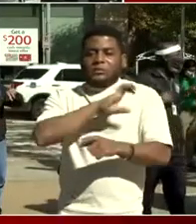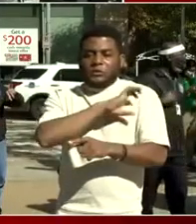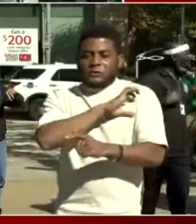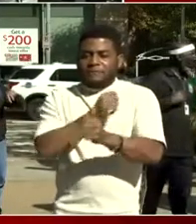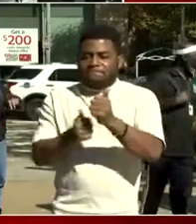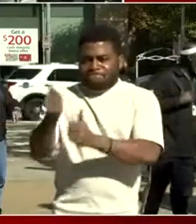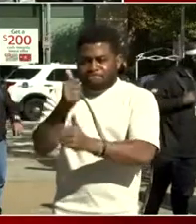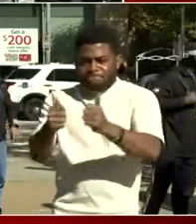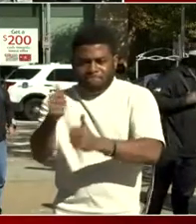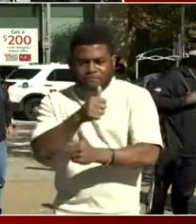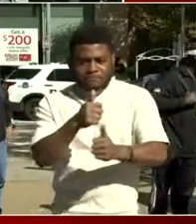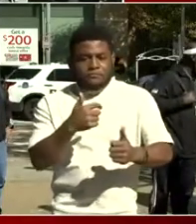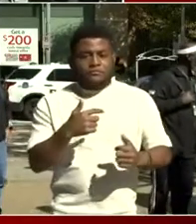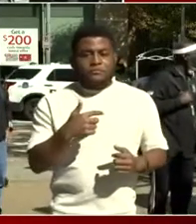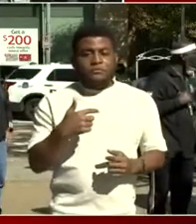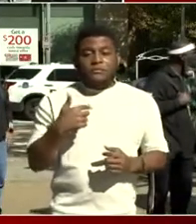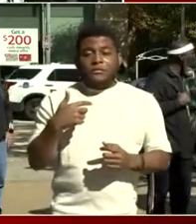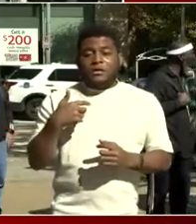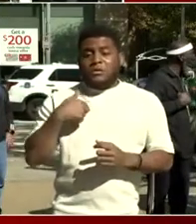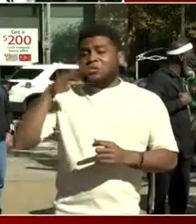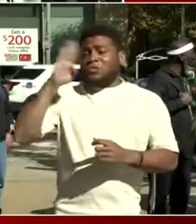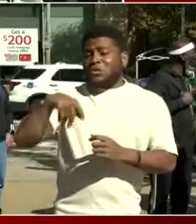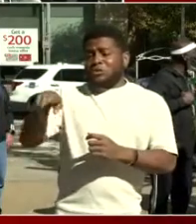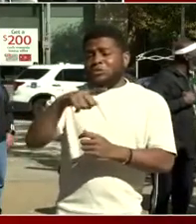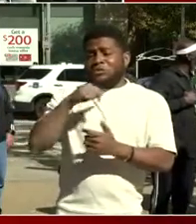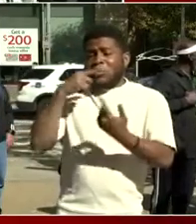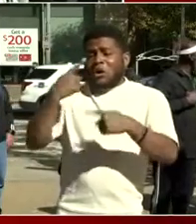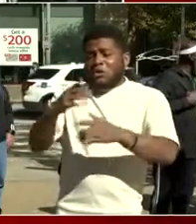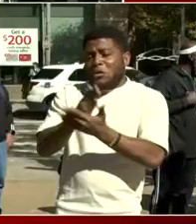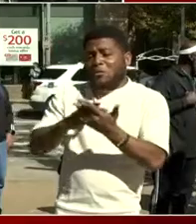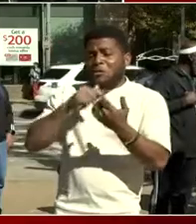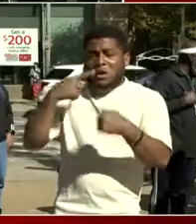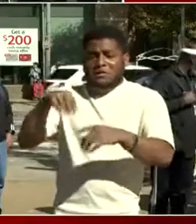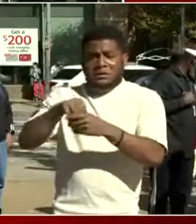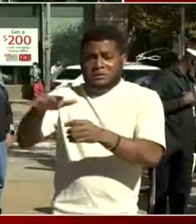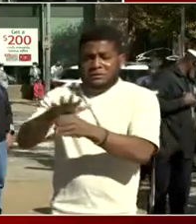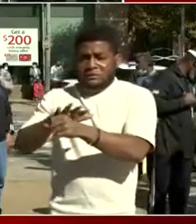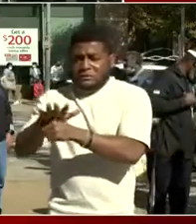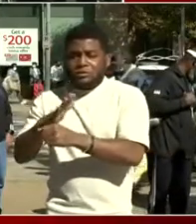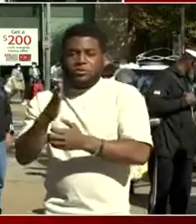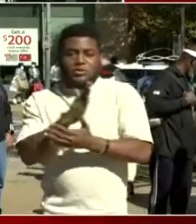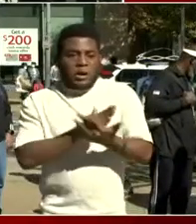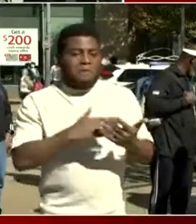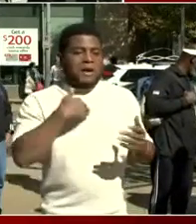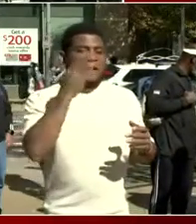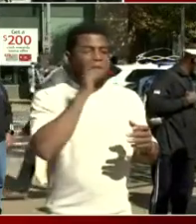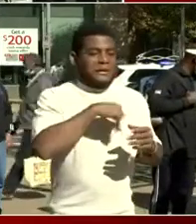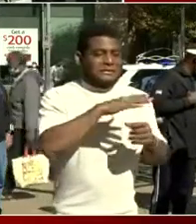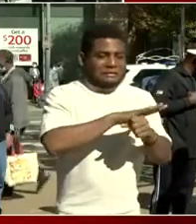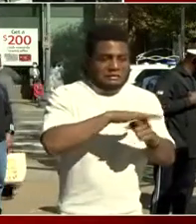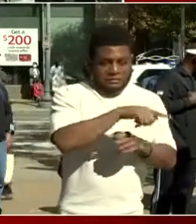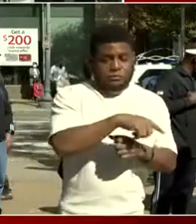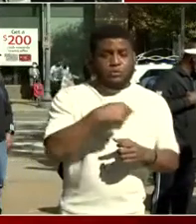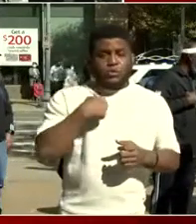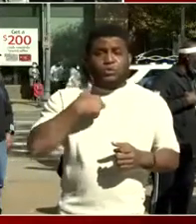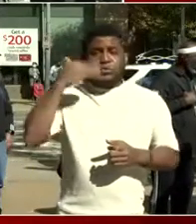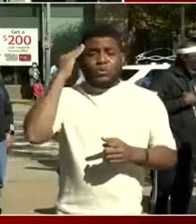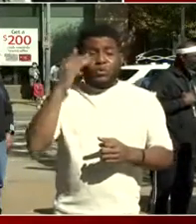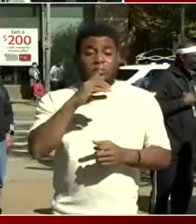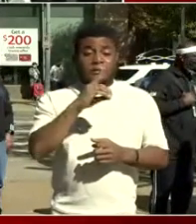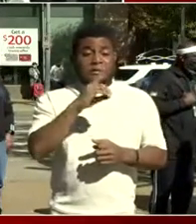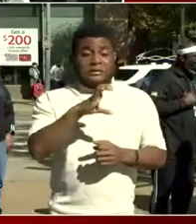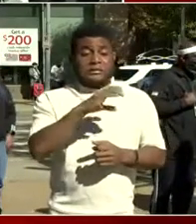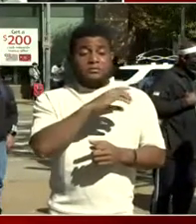engaged, and she is focused on the business of public safety and keeping the residents of the District of Columbia safe. So I want to thank her for that, and all of our D.C.